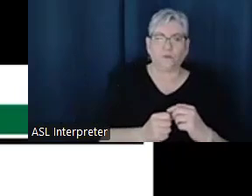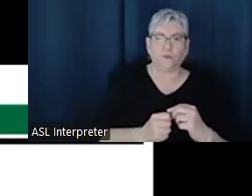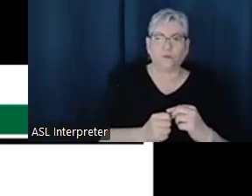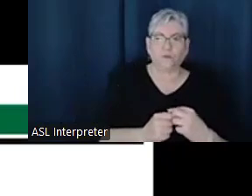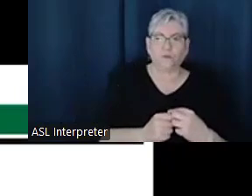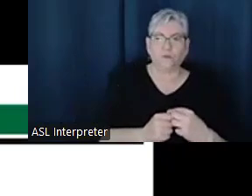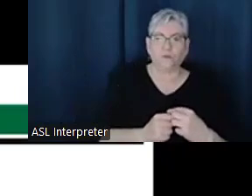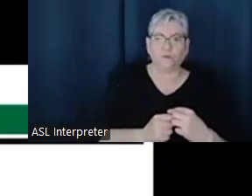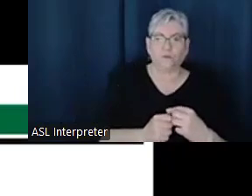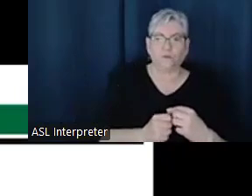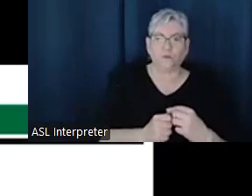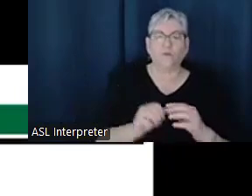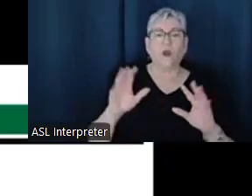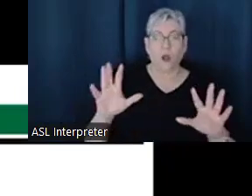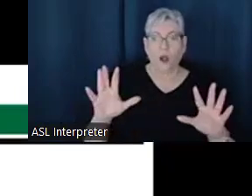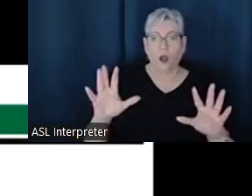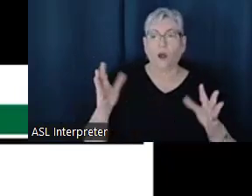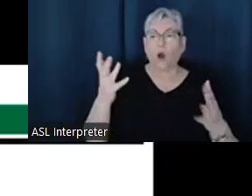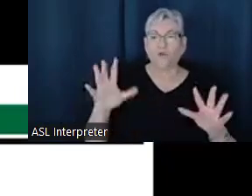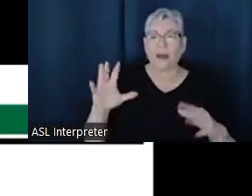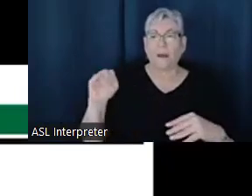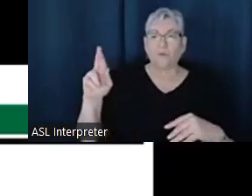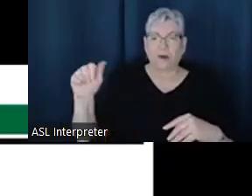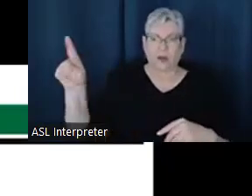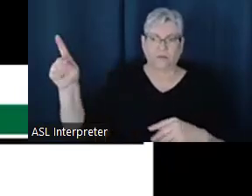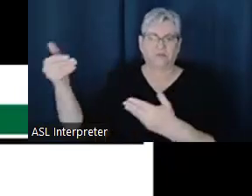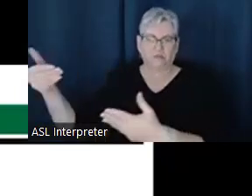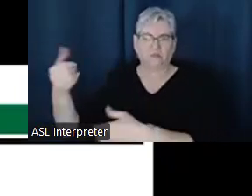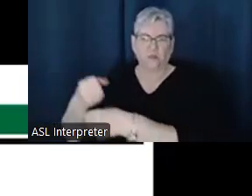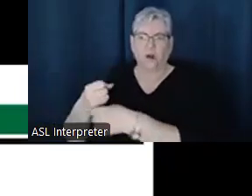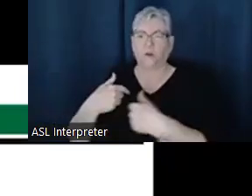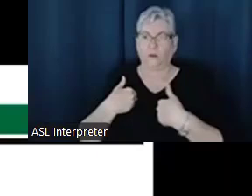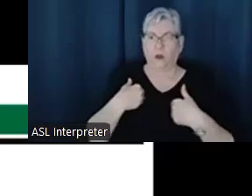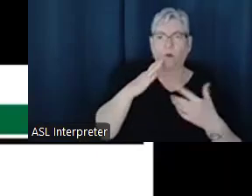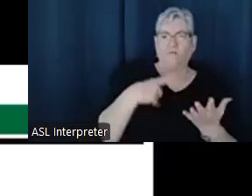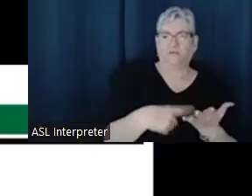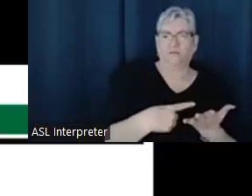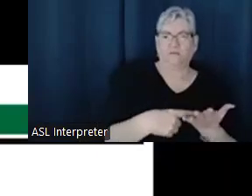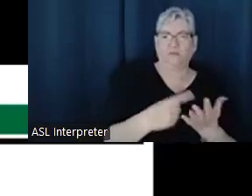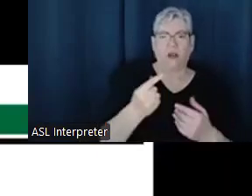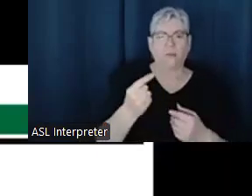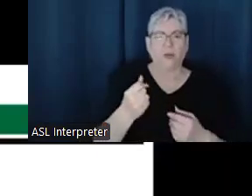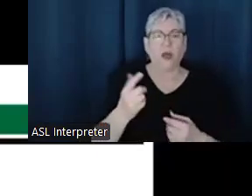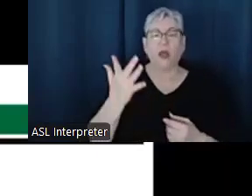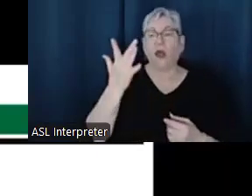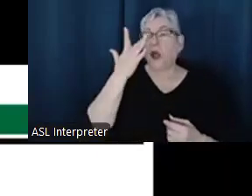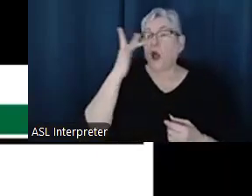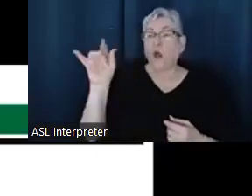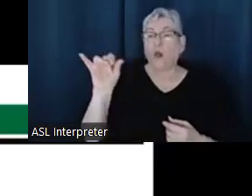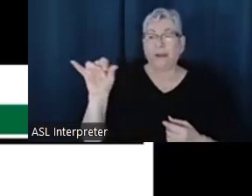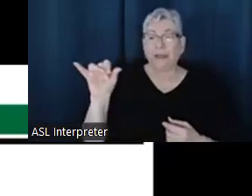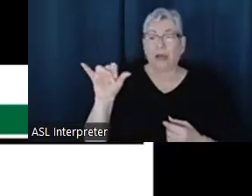So we've already, as Maria, as you're doing that, I'll start to talk about this a bit. So it looks like you're in sort